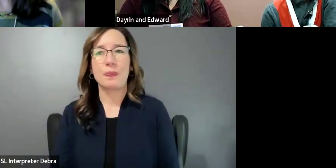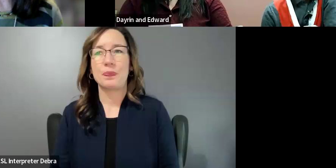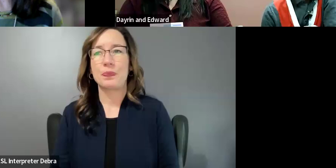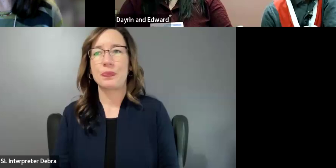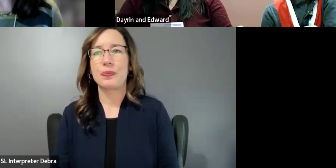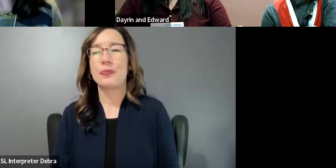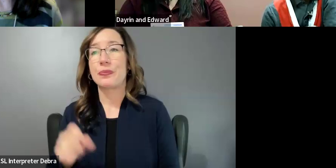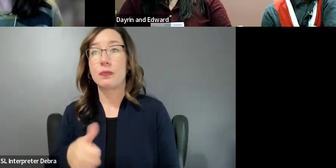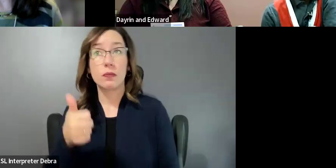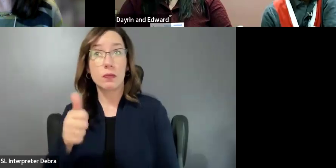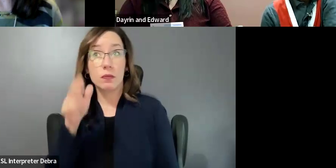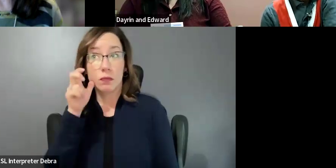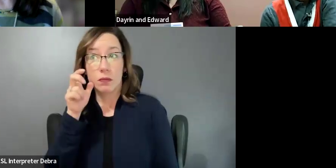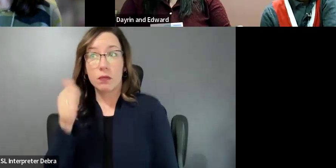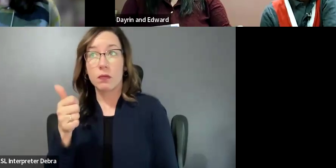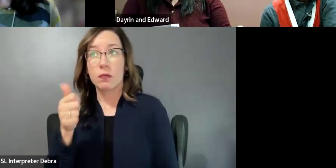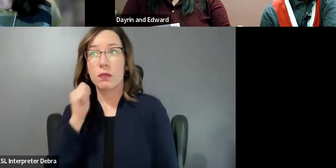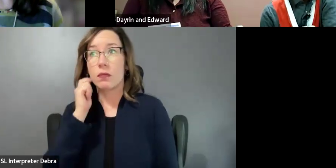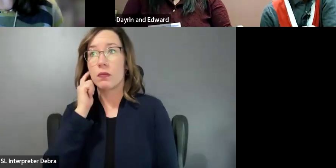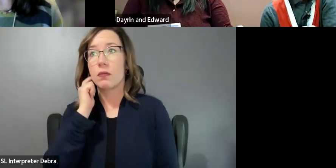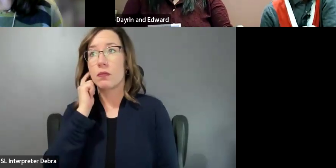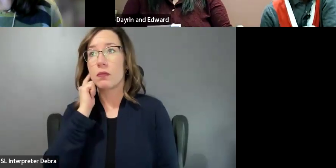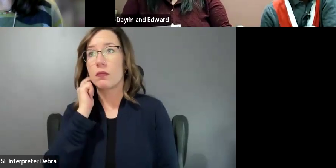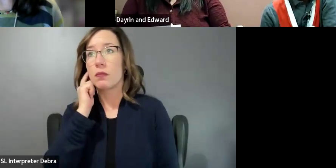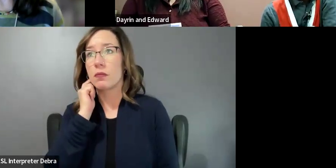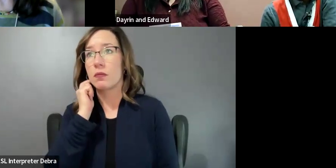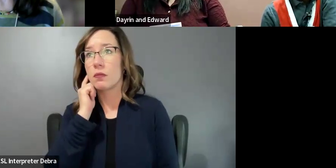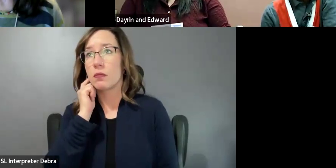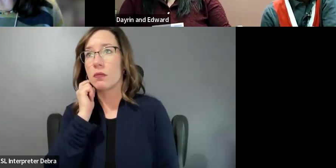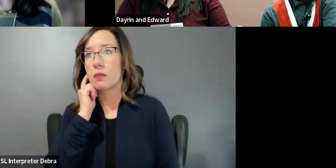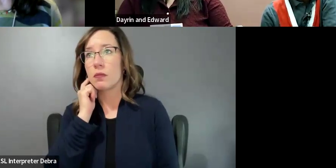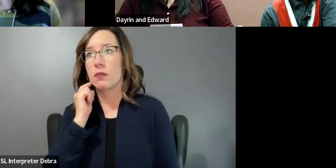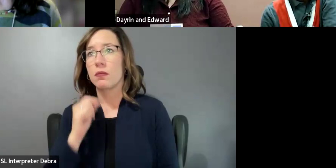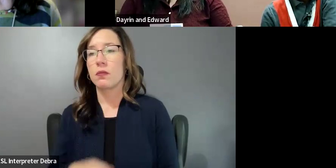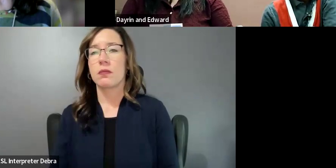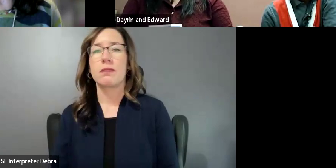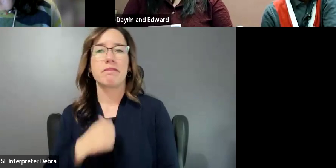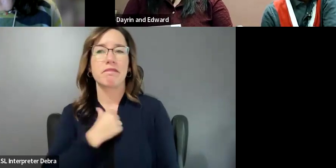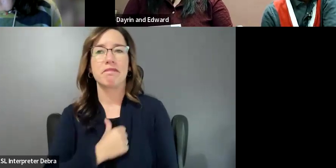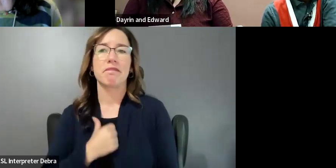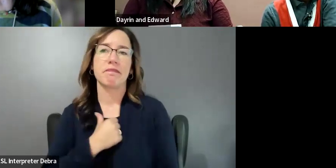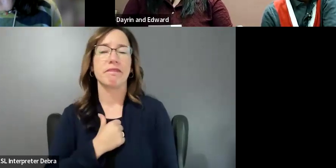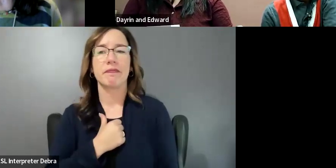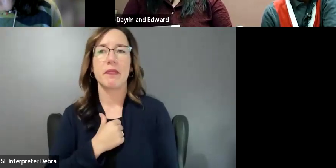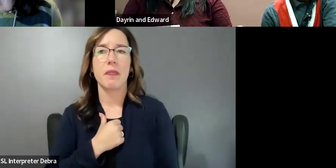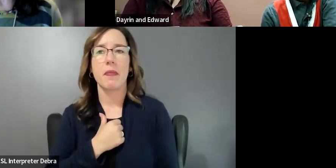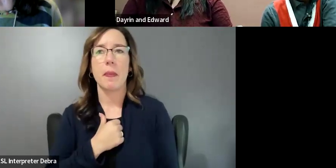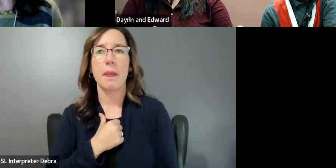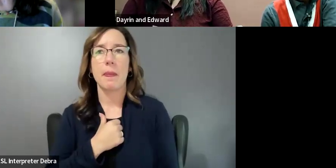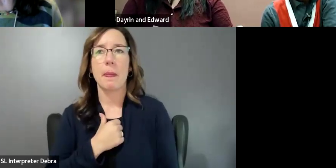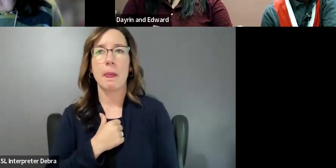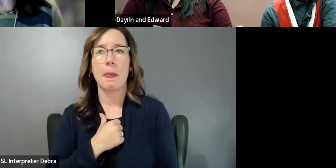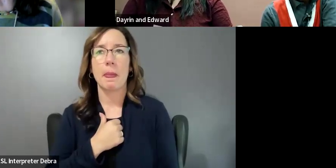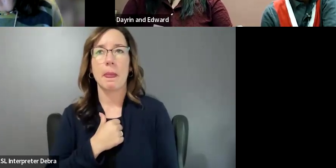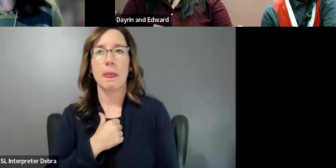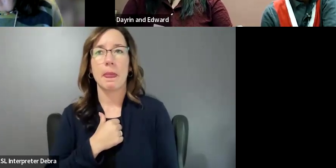All right, can you guys hear me now? Yes. Okay. I apologize for that. No, touching base